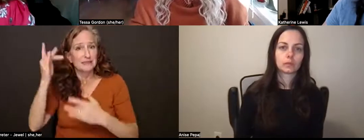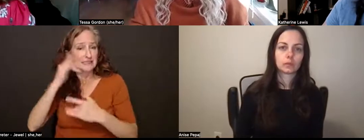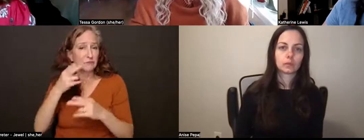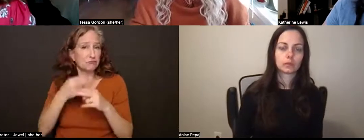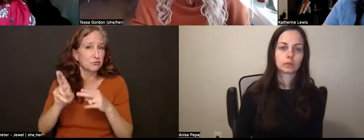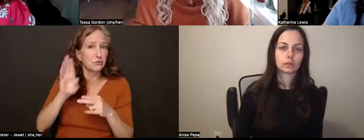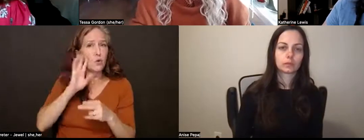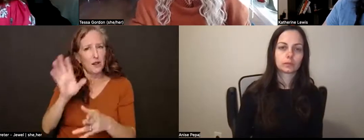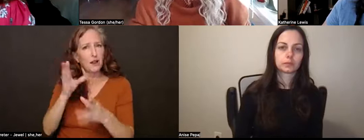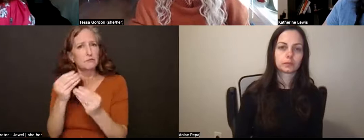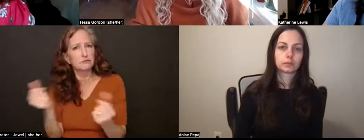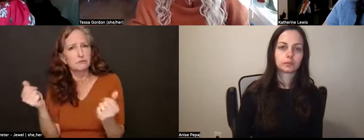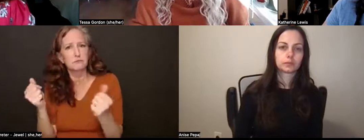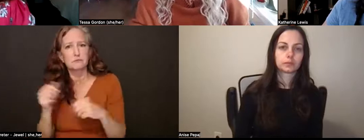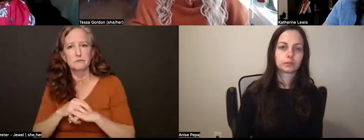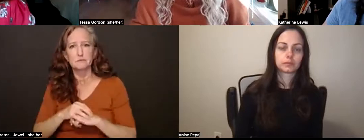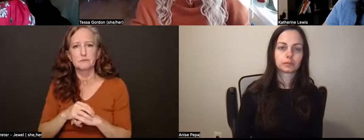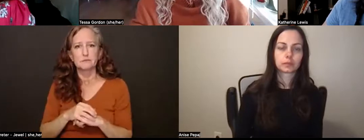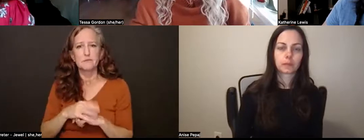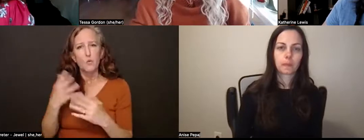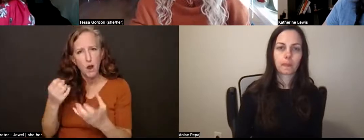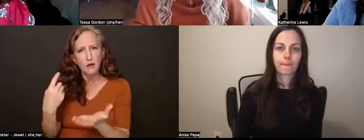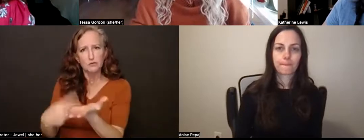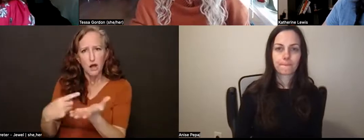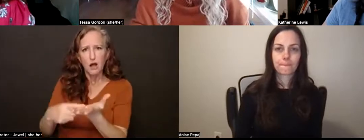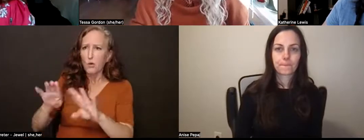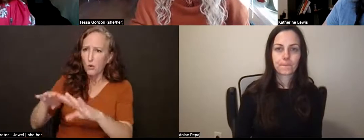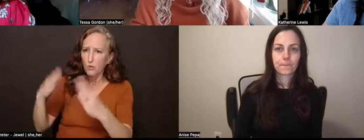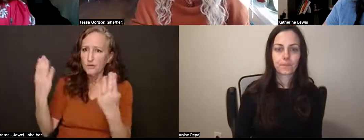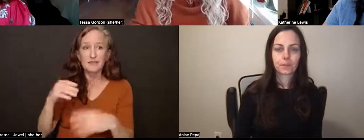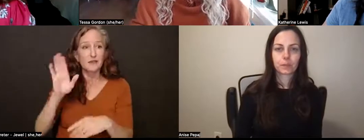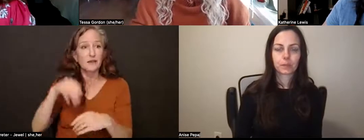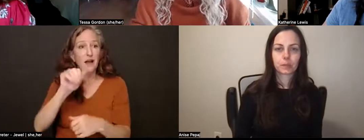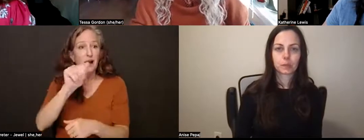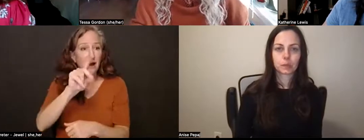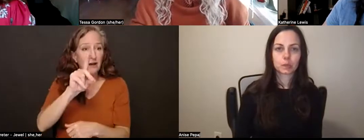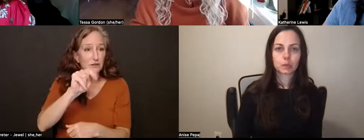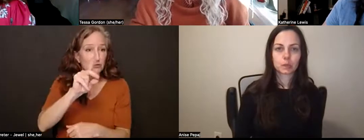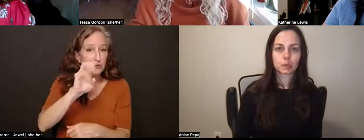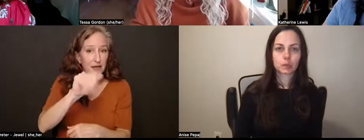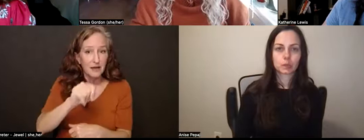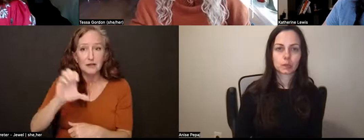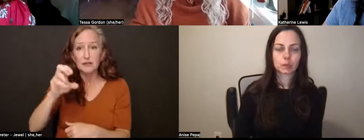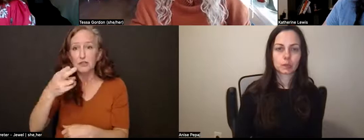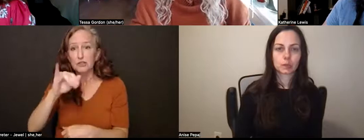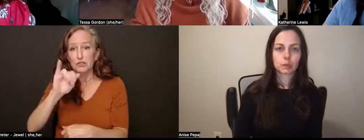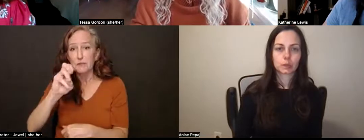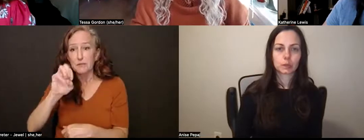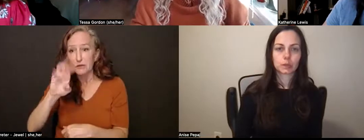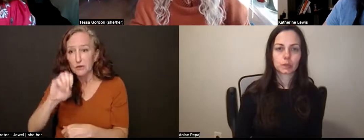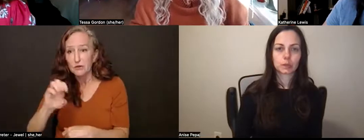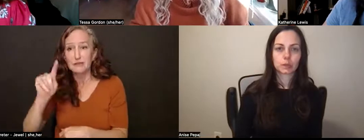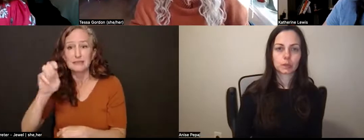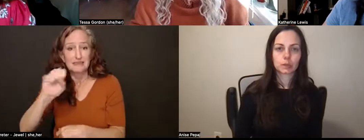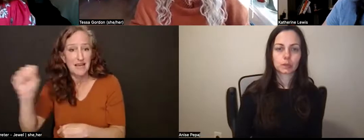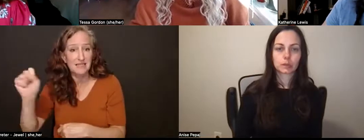So one of the big things that we've all hit on, Andrea, Chimére, Marie, Tess, is education. I mean,